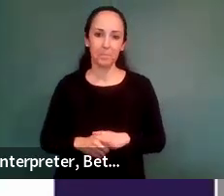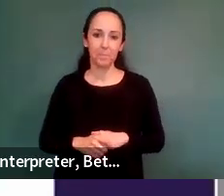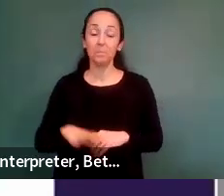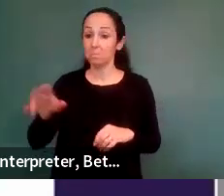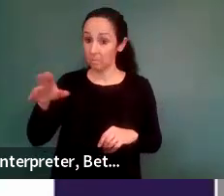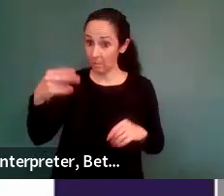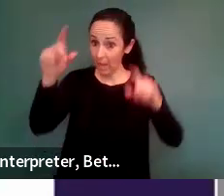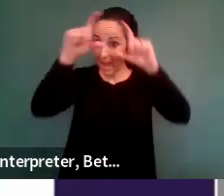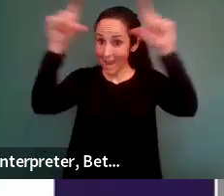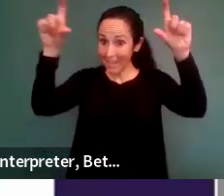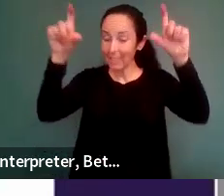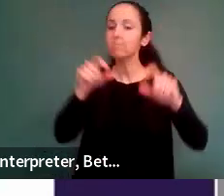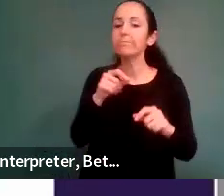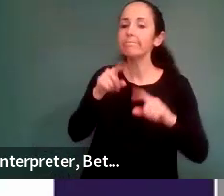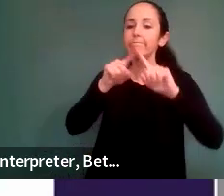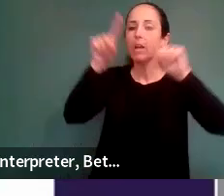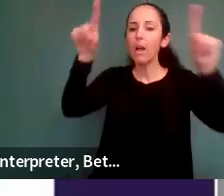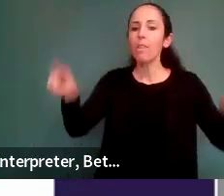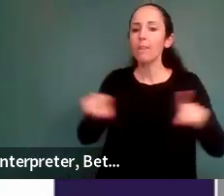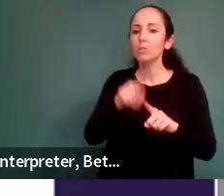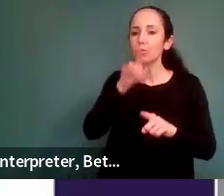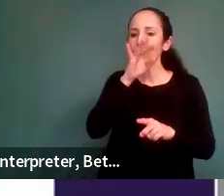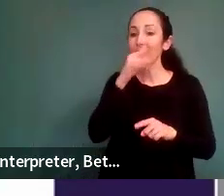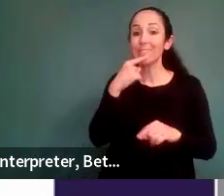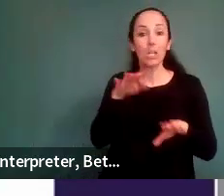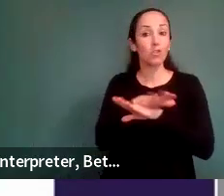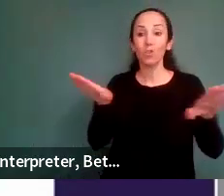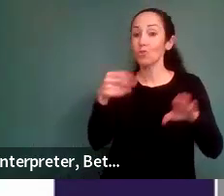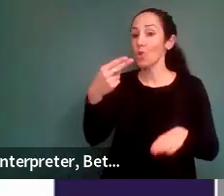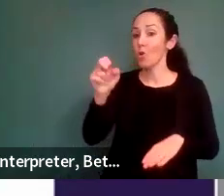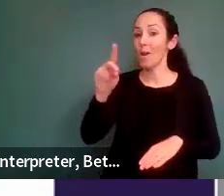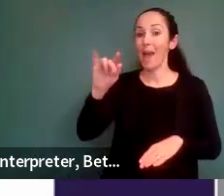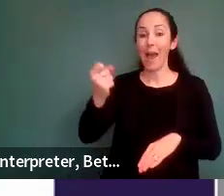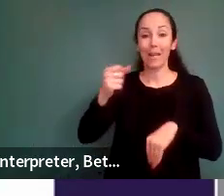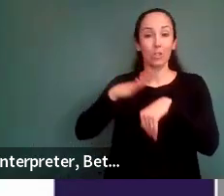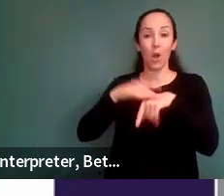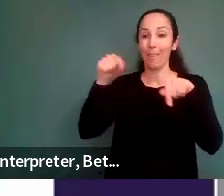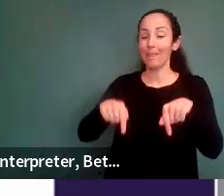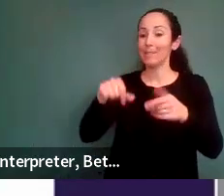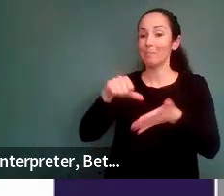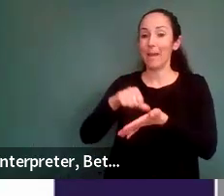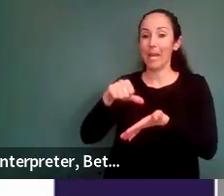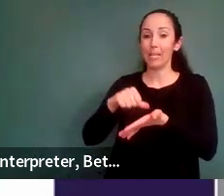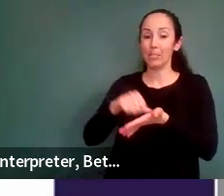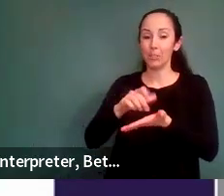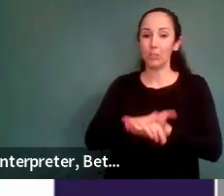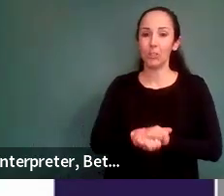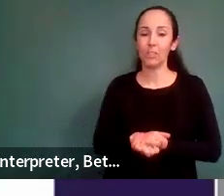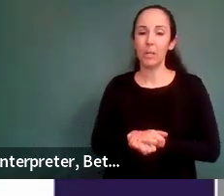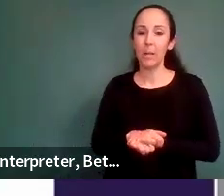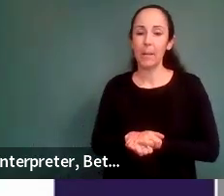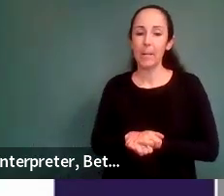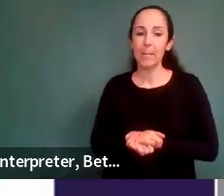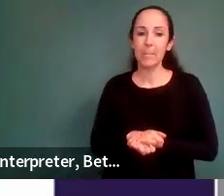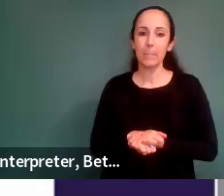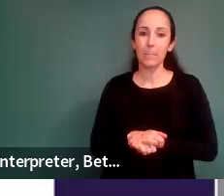headings. There are no headings on this page. There are no headings on this There page. are no headings on this page, but I'm sure Ex- if I scroll through. Oh,